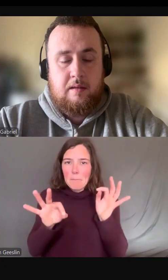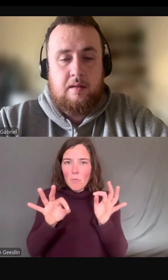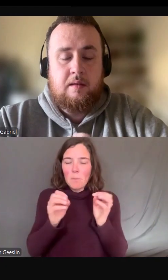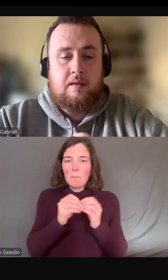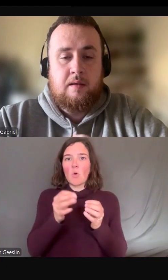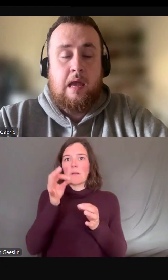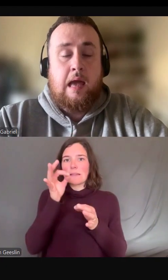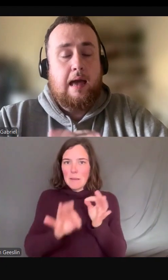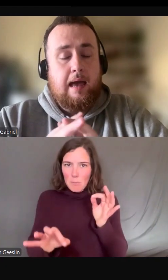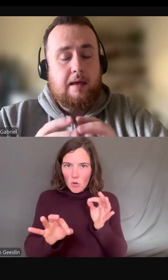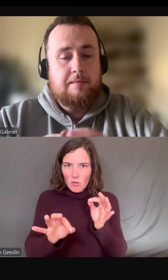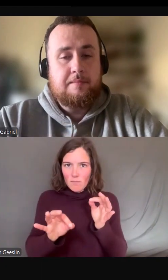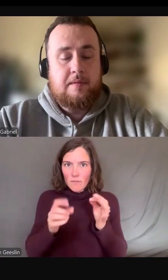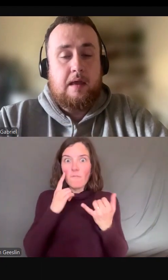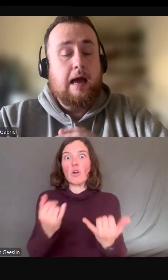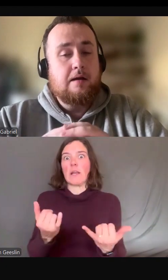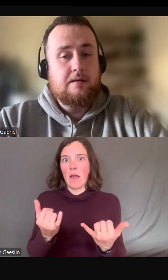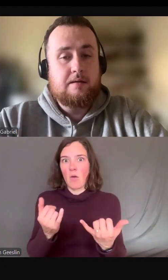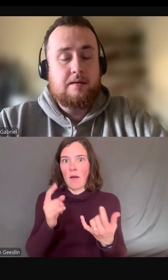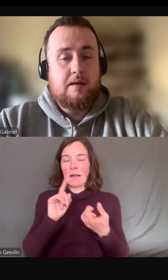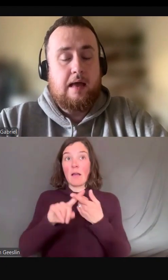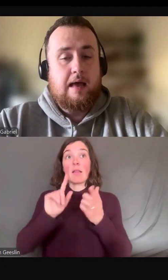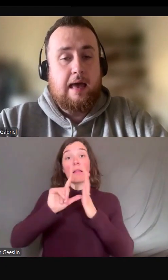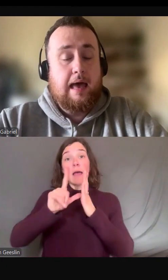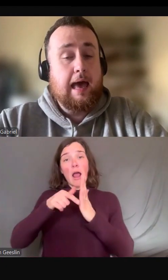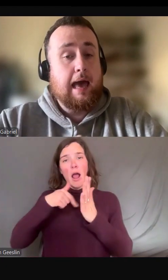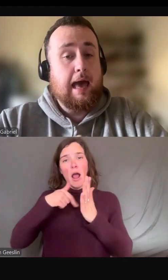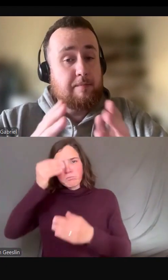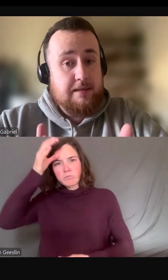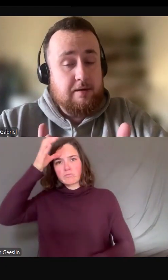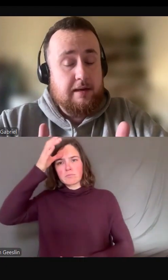program for now until I learn.